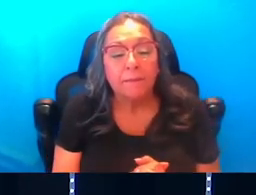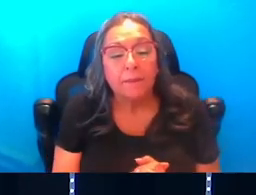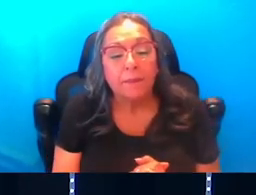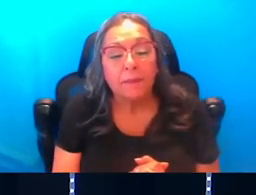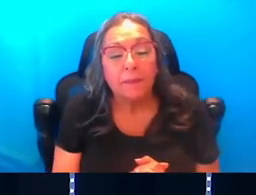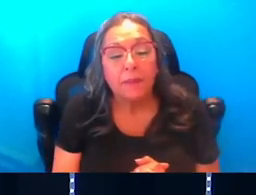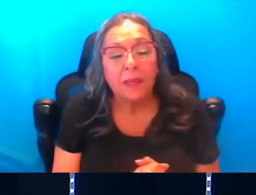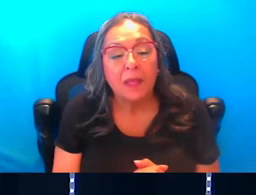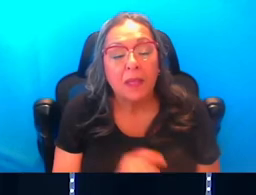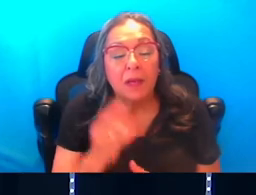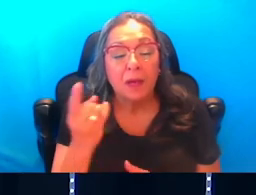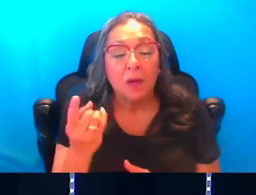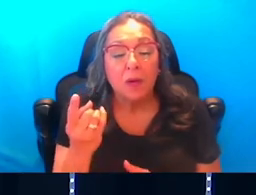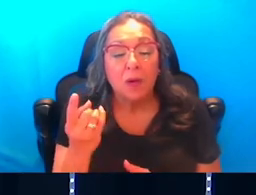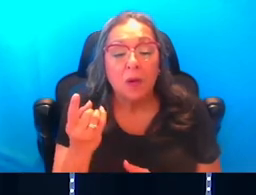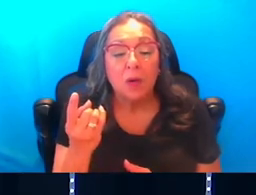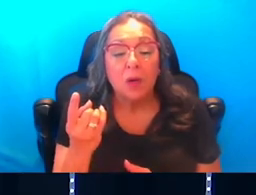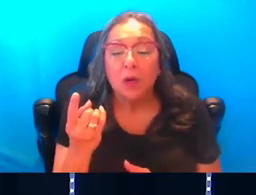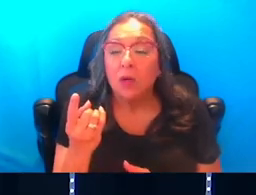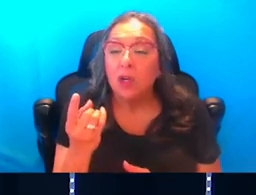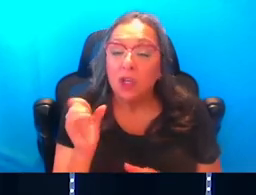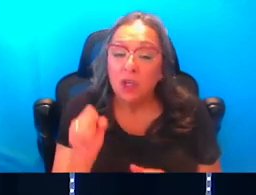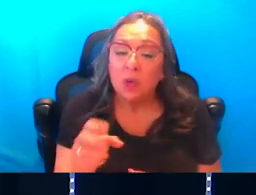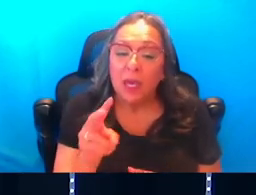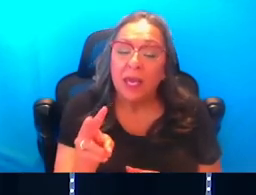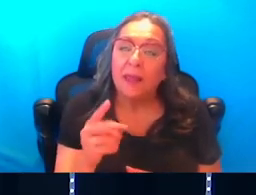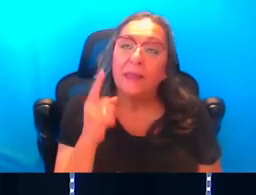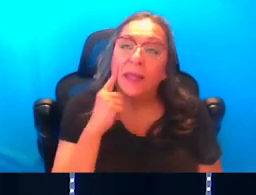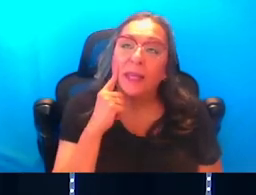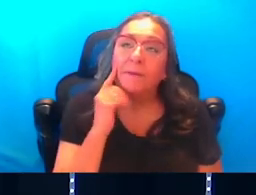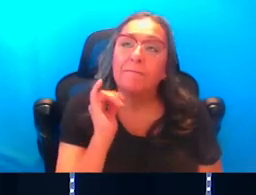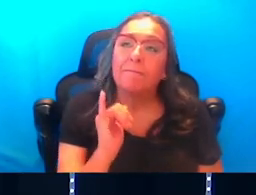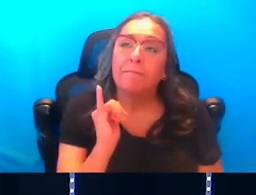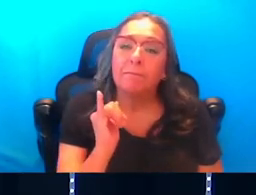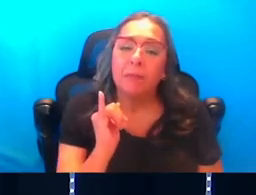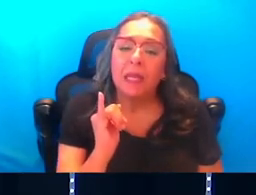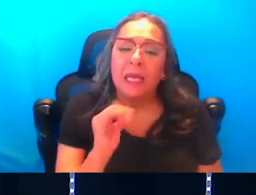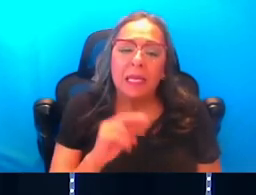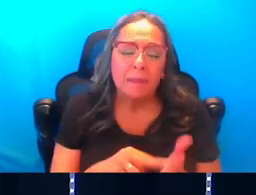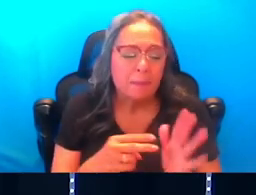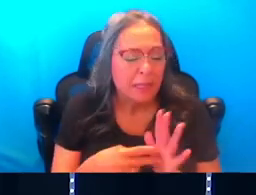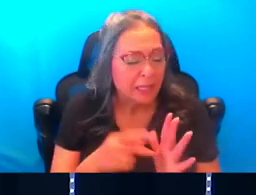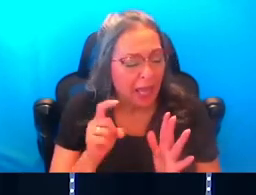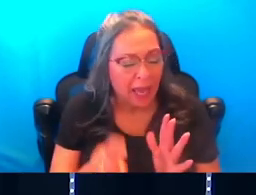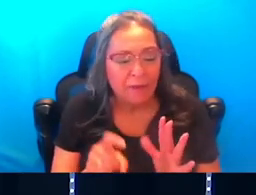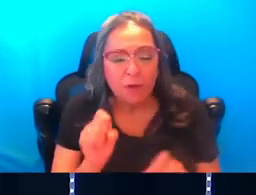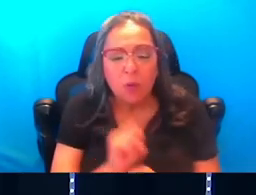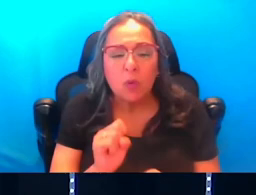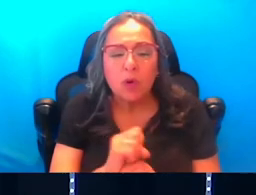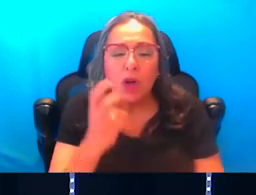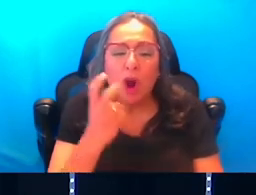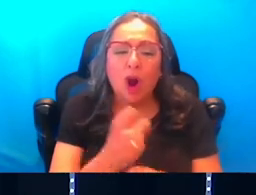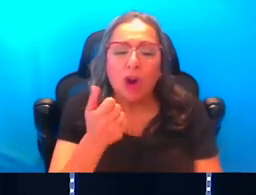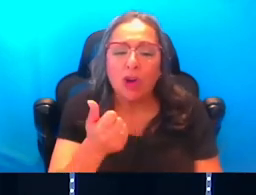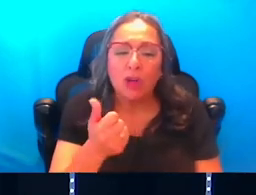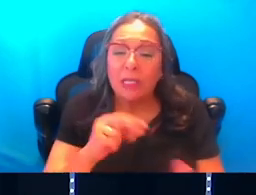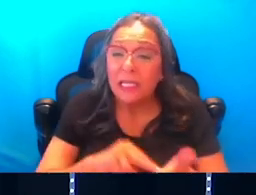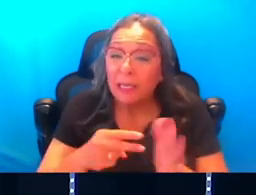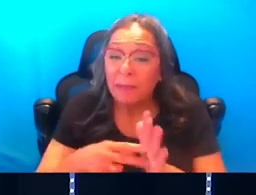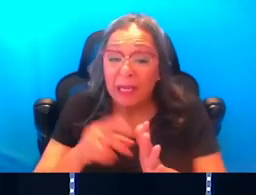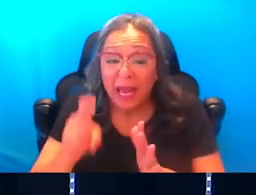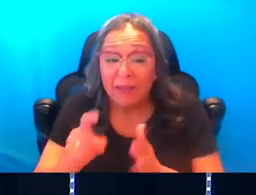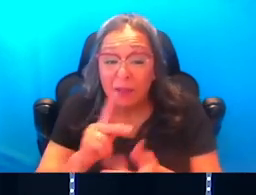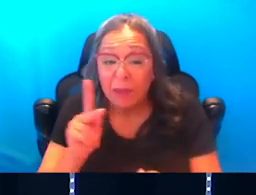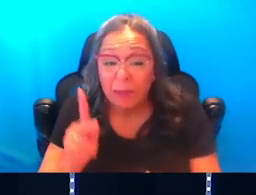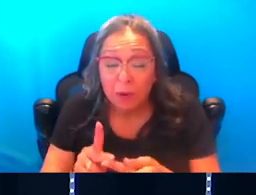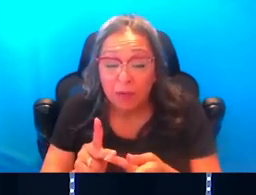See, one of the things you can do with James here is you can look at this and say, does it mean I got to work harder? Does it mean I got to be perfect? No, Rahab wasn't